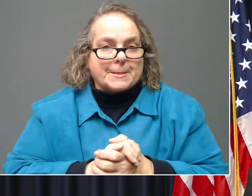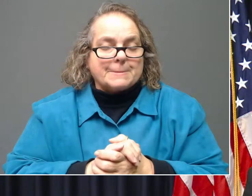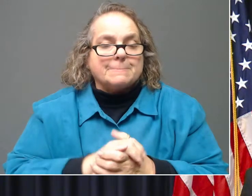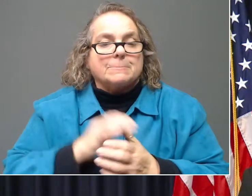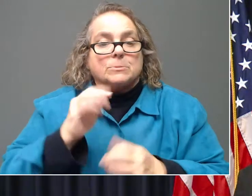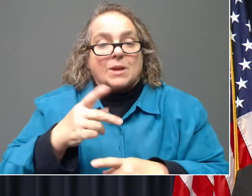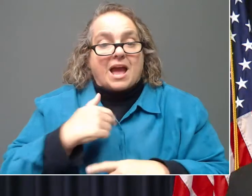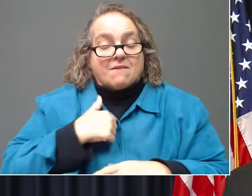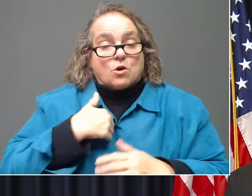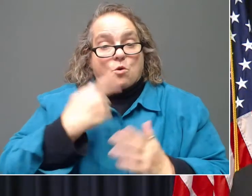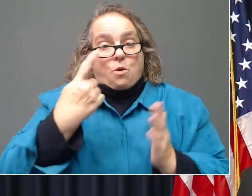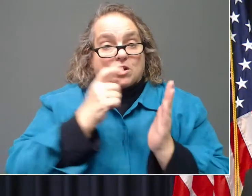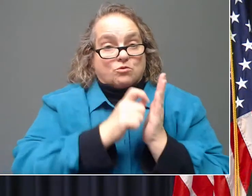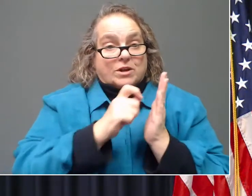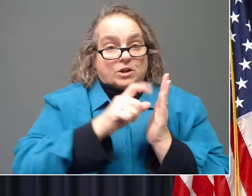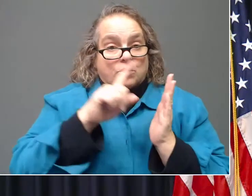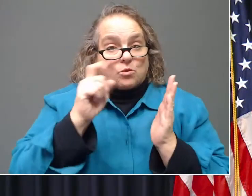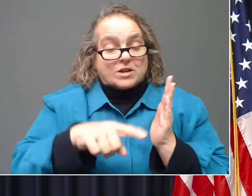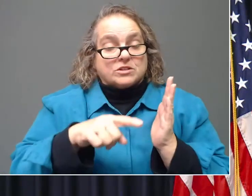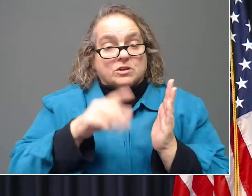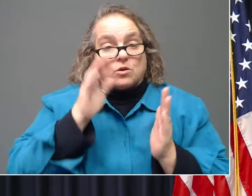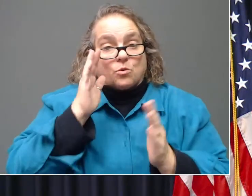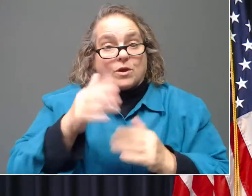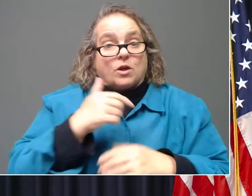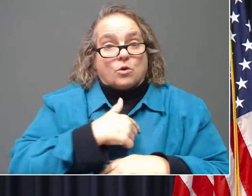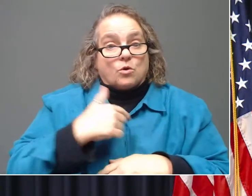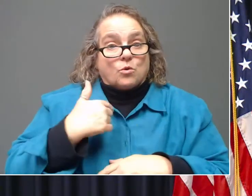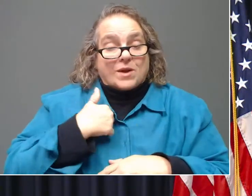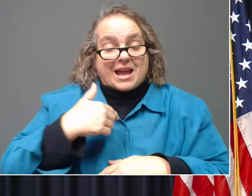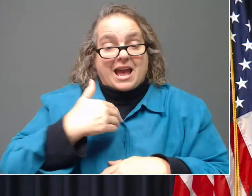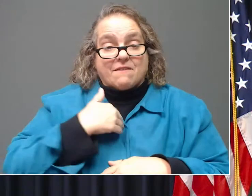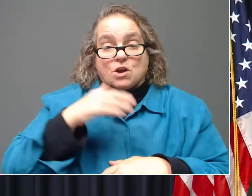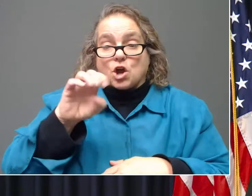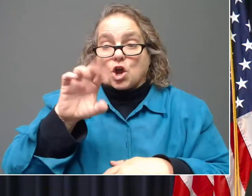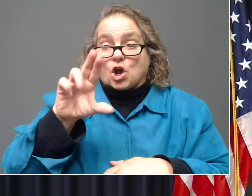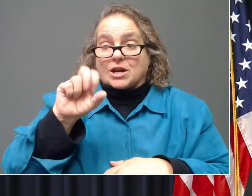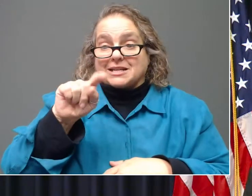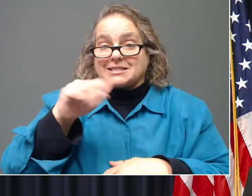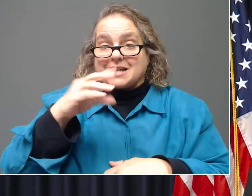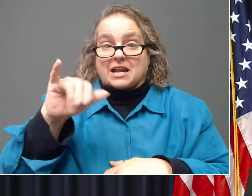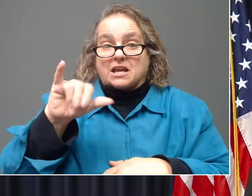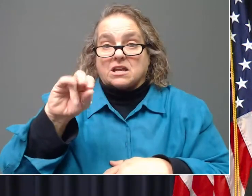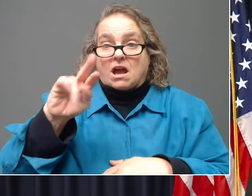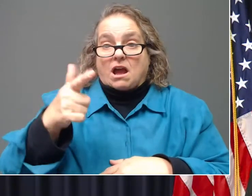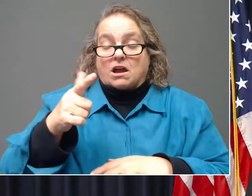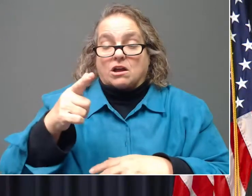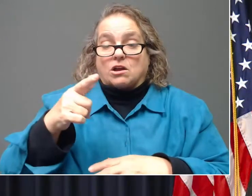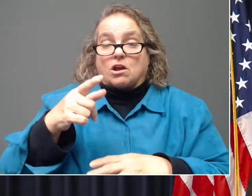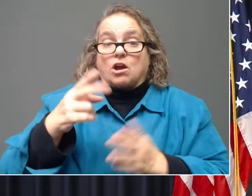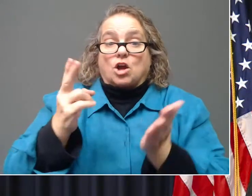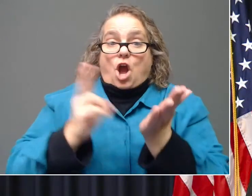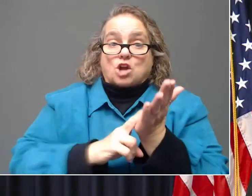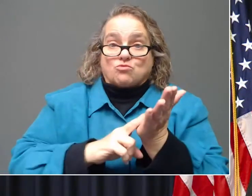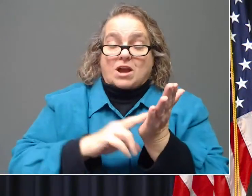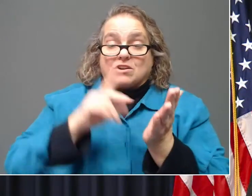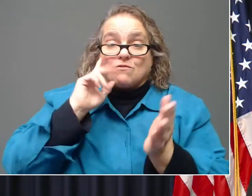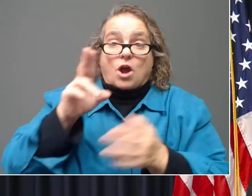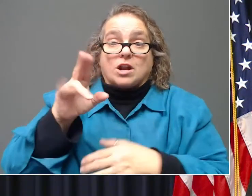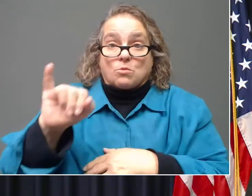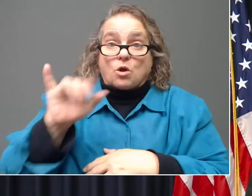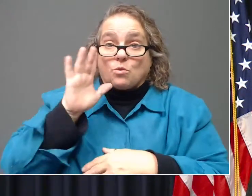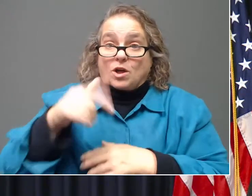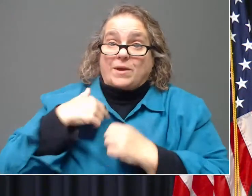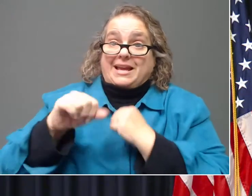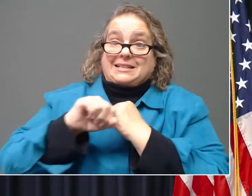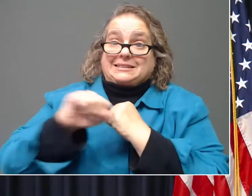about whether we're going to extend the Ernst & Young contract for unemployment help. I believe we will eventually extend that. There